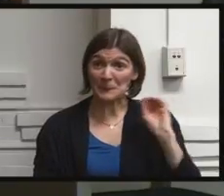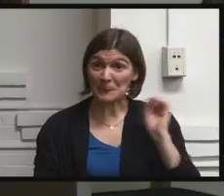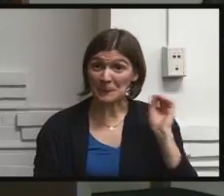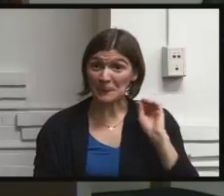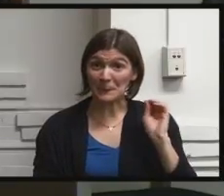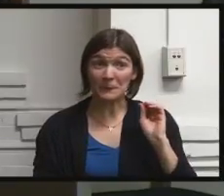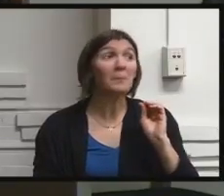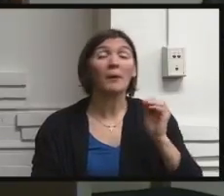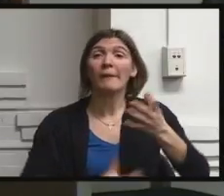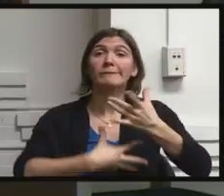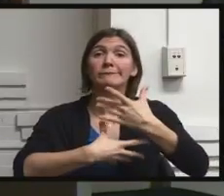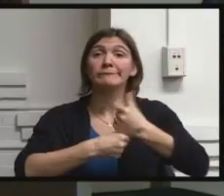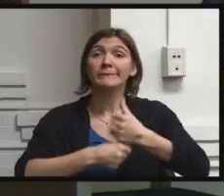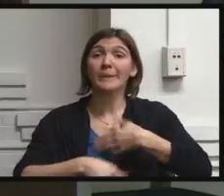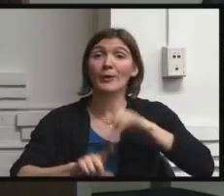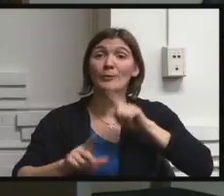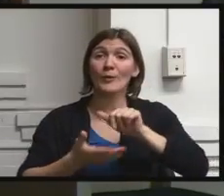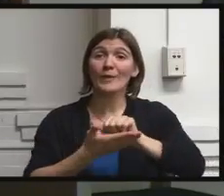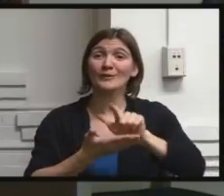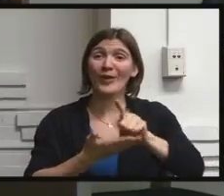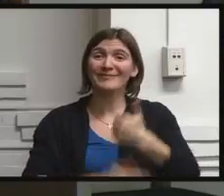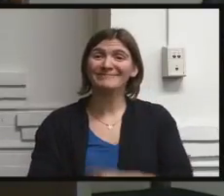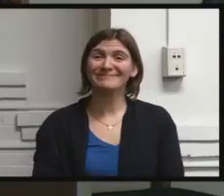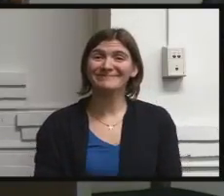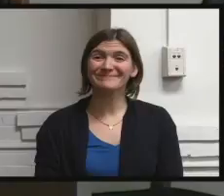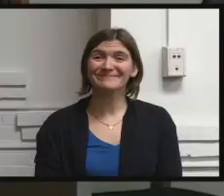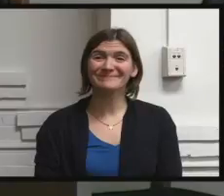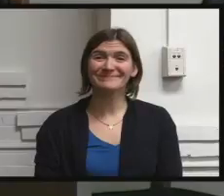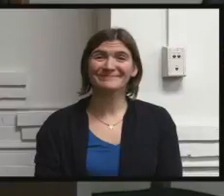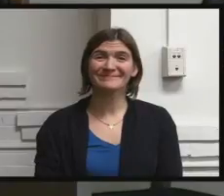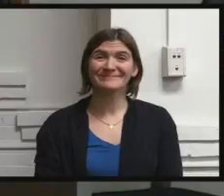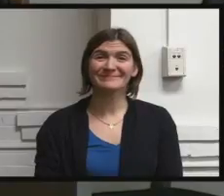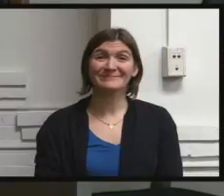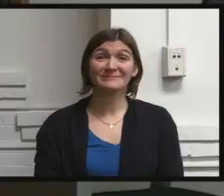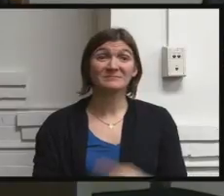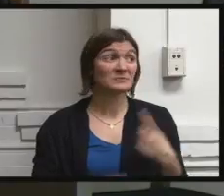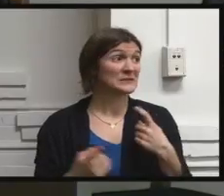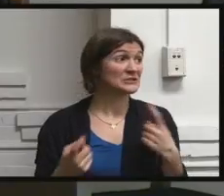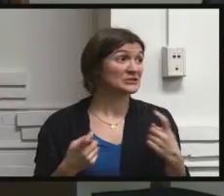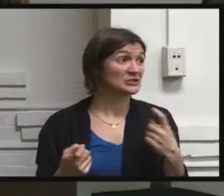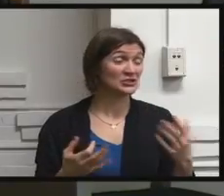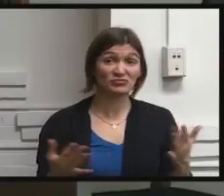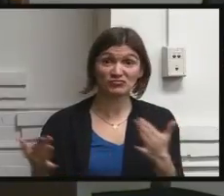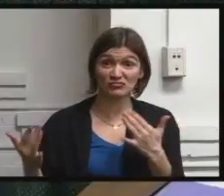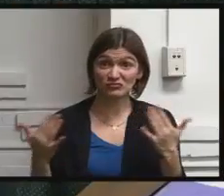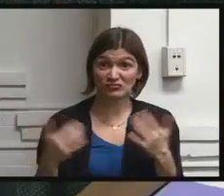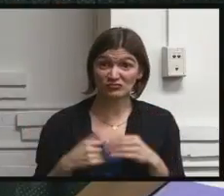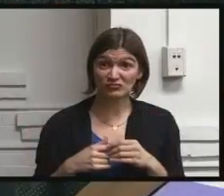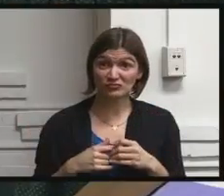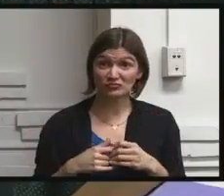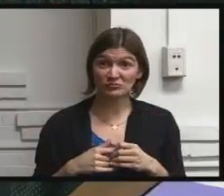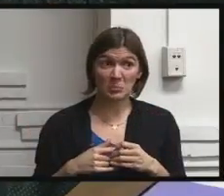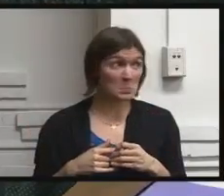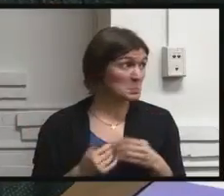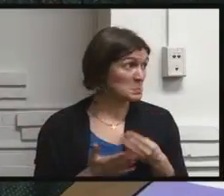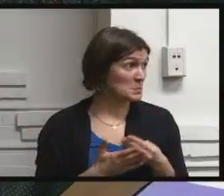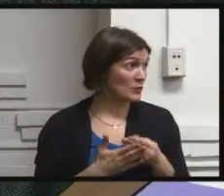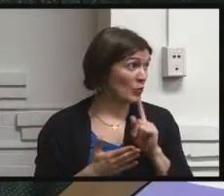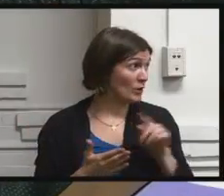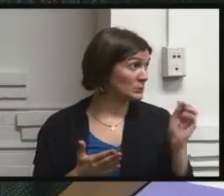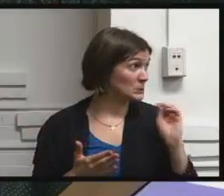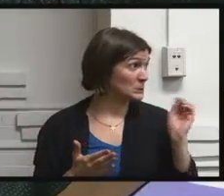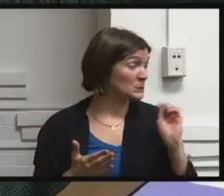that's really the report I had for you tonight. Are there any questions from anybody on the board about the financial